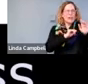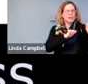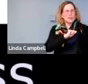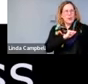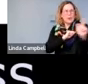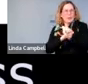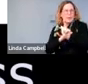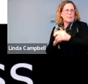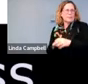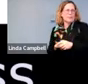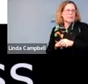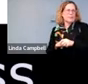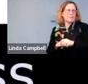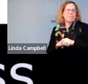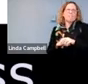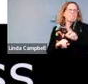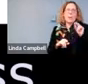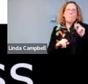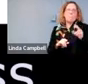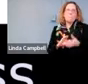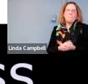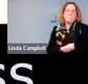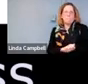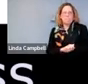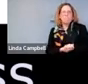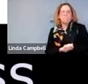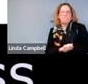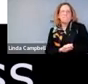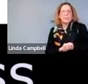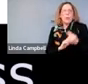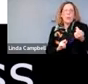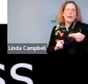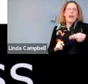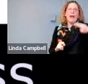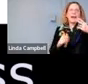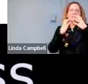Are we going to apply Rotenone to all of these lakes? Likely not.